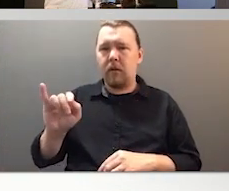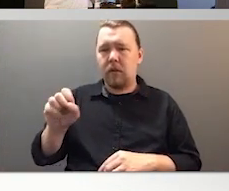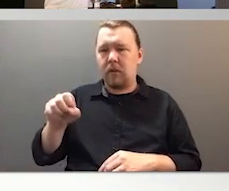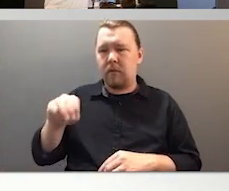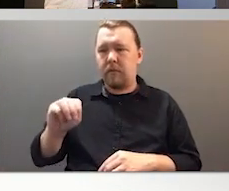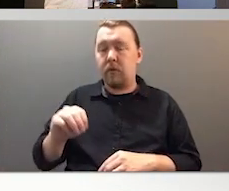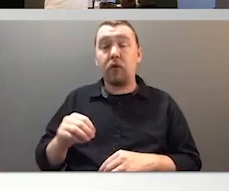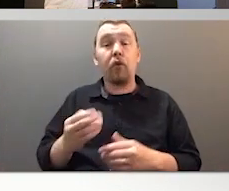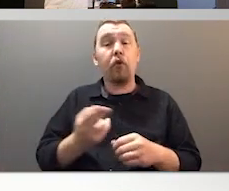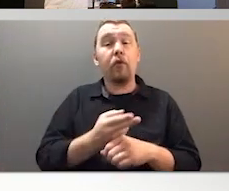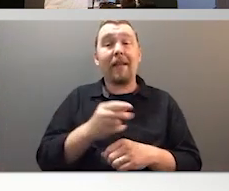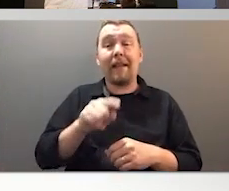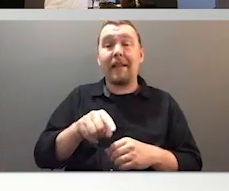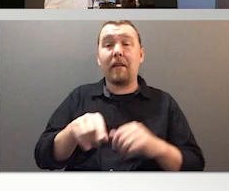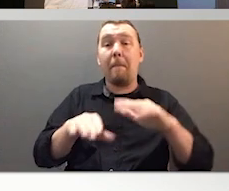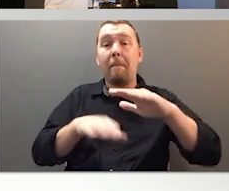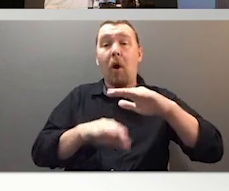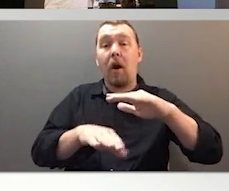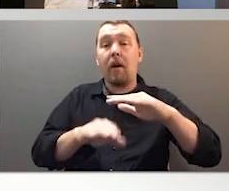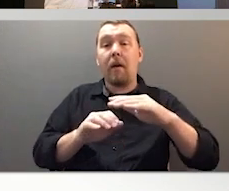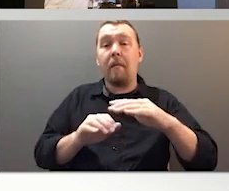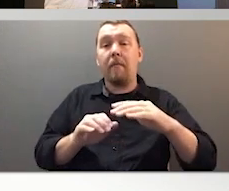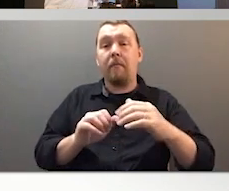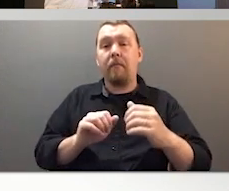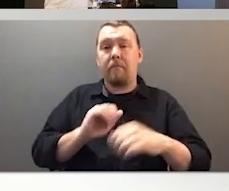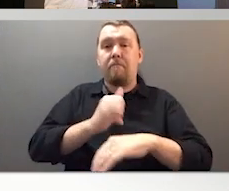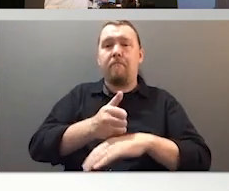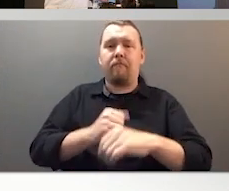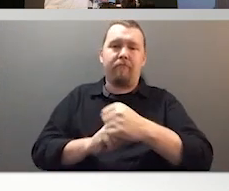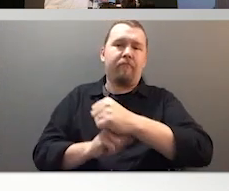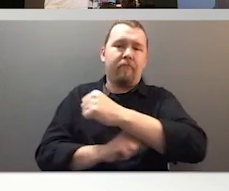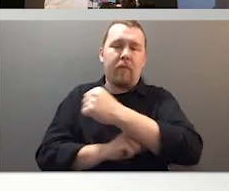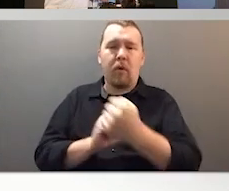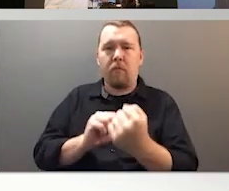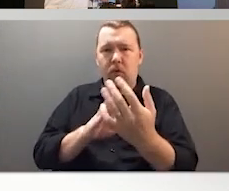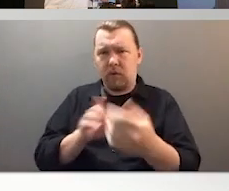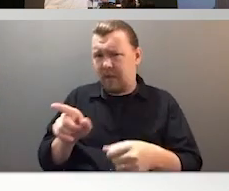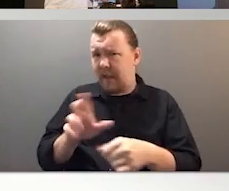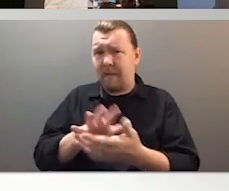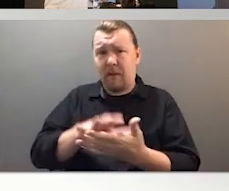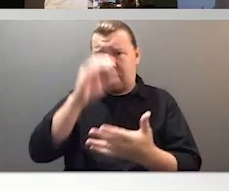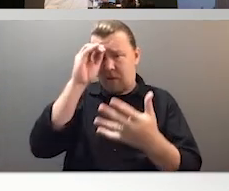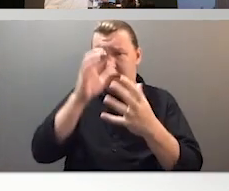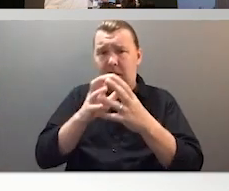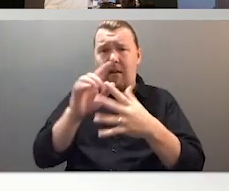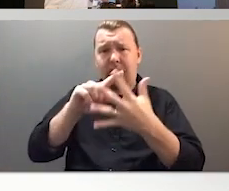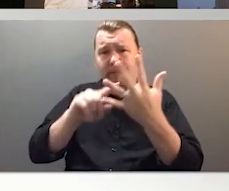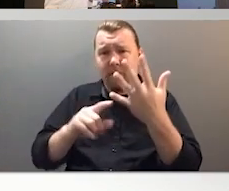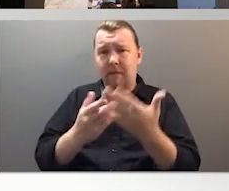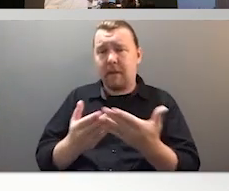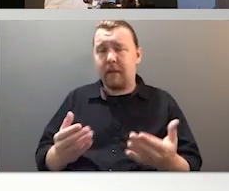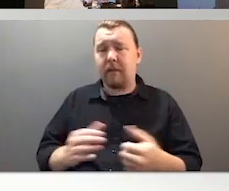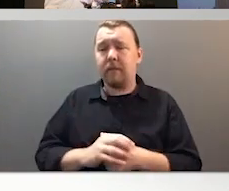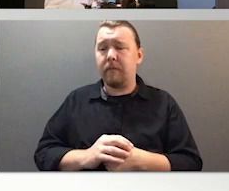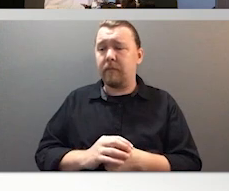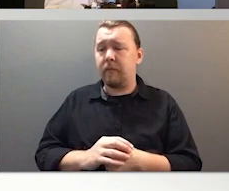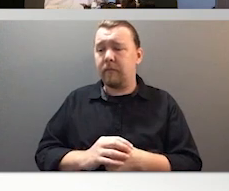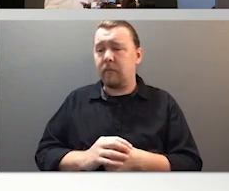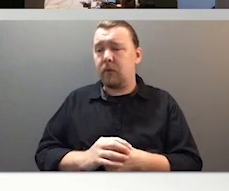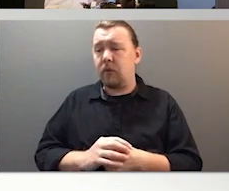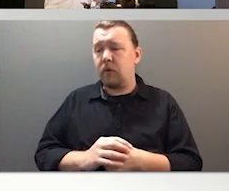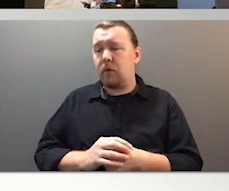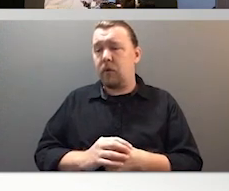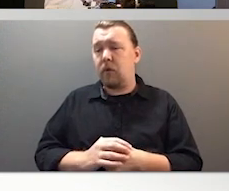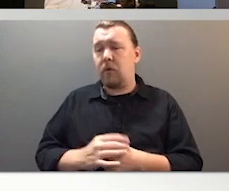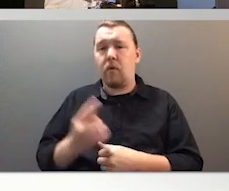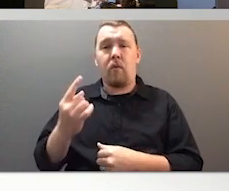approach, they have learned a plethora of different things. So a friend who can, is got